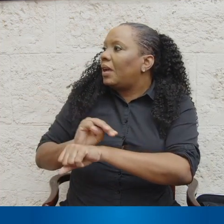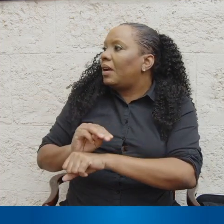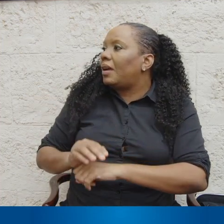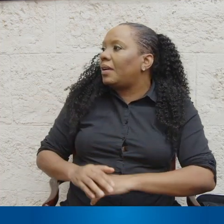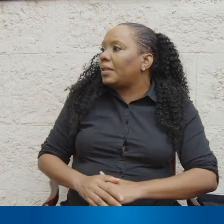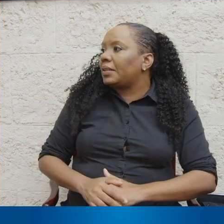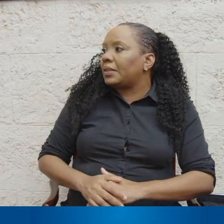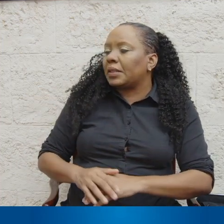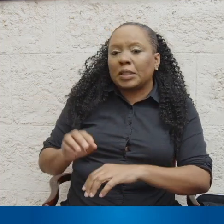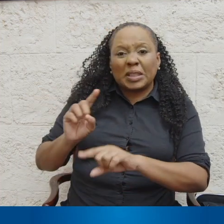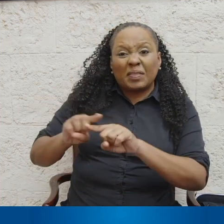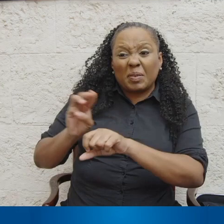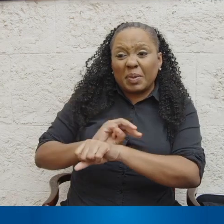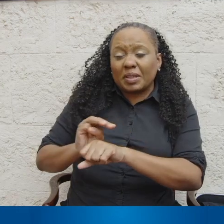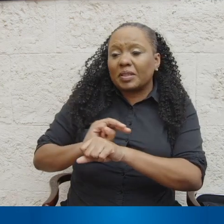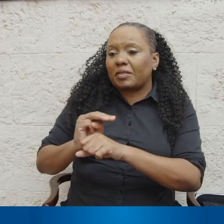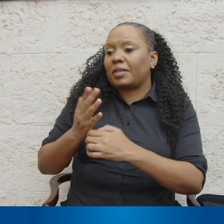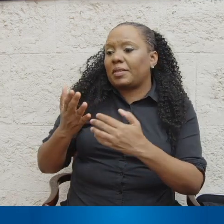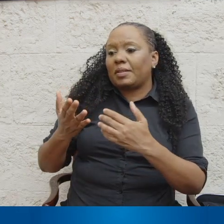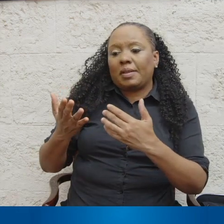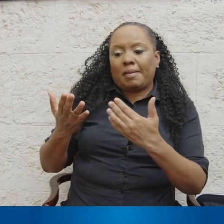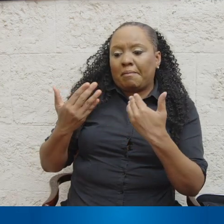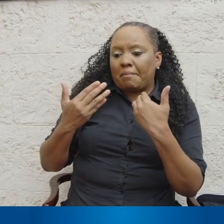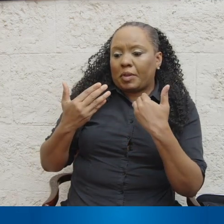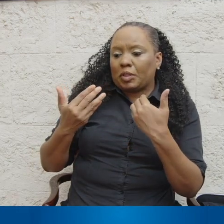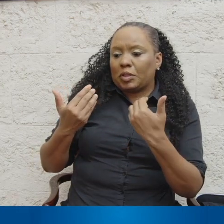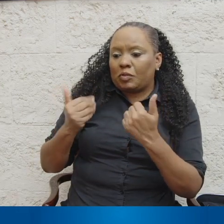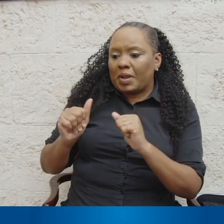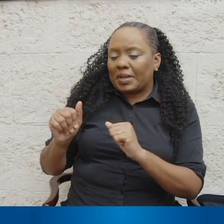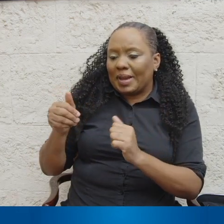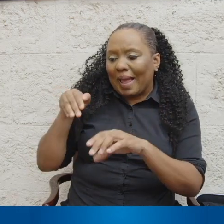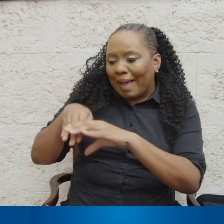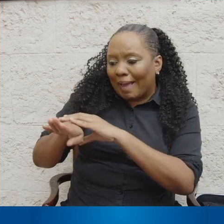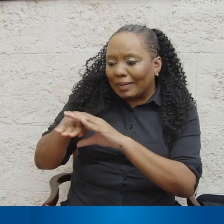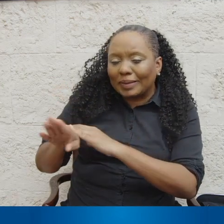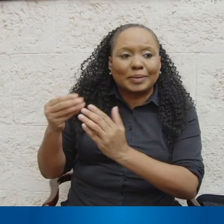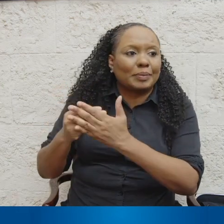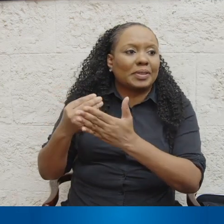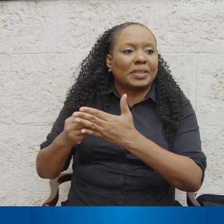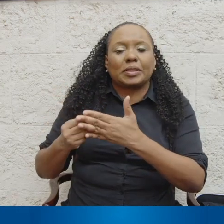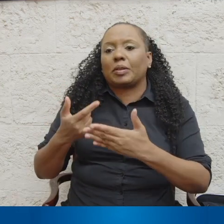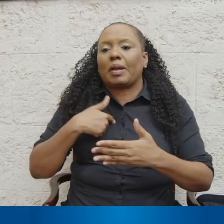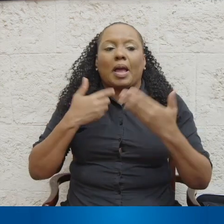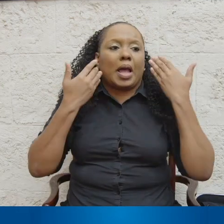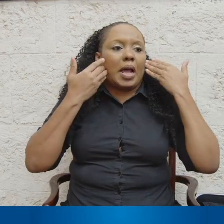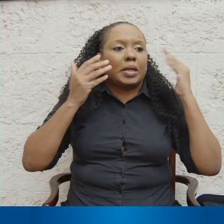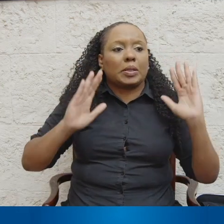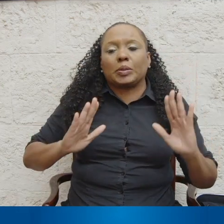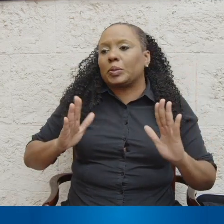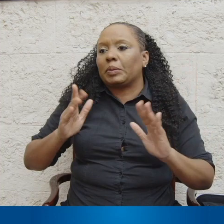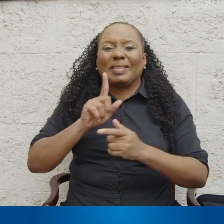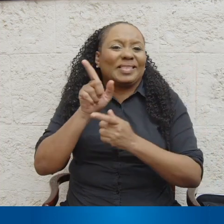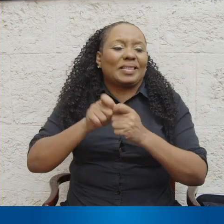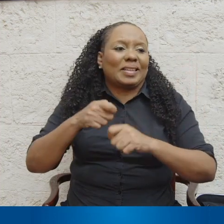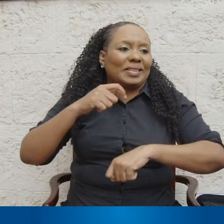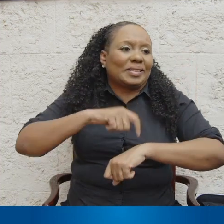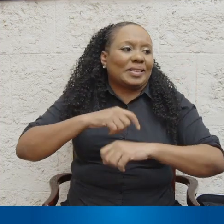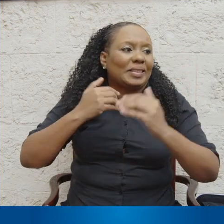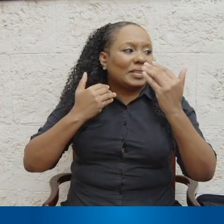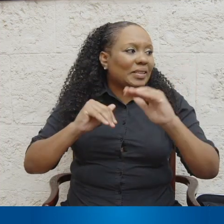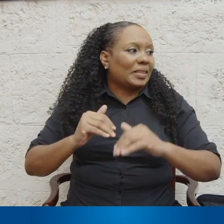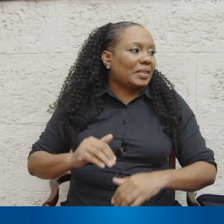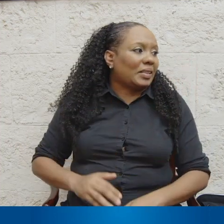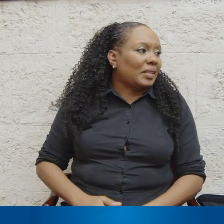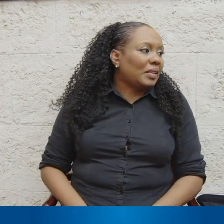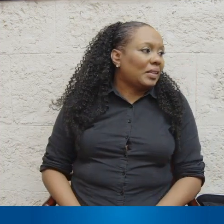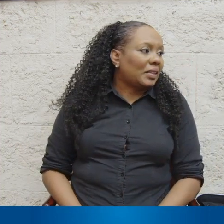start the process. So I can't give you a specific timeline to say, well, it is going to June this year, but it's something that will be done. And Colville,